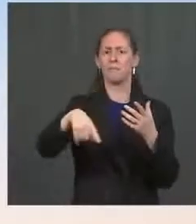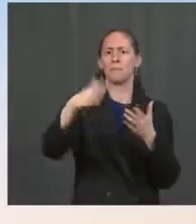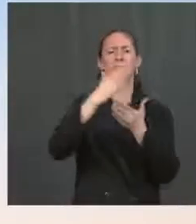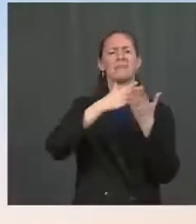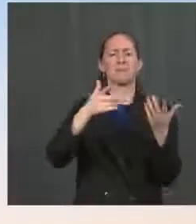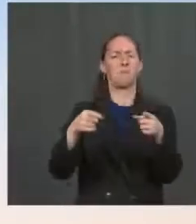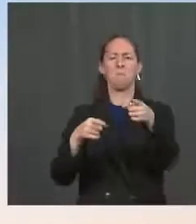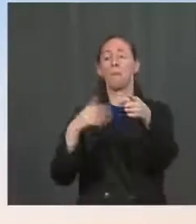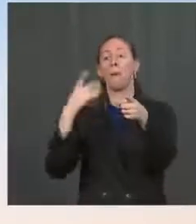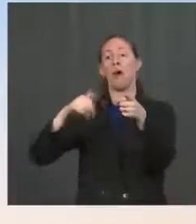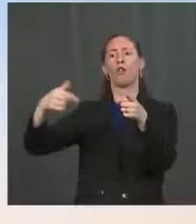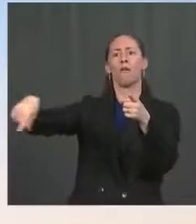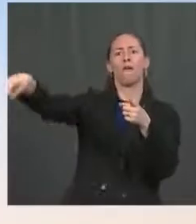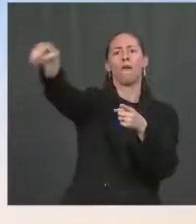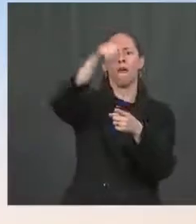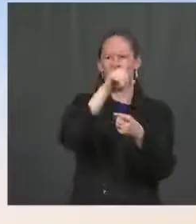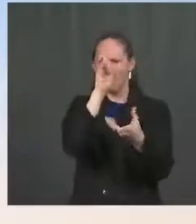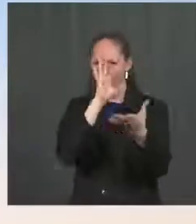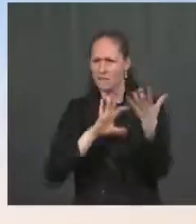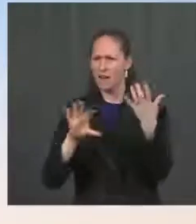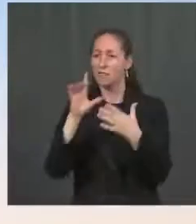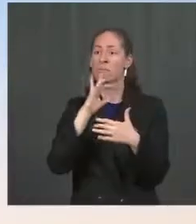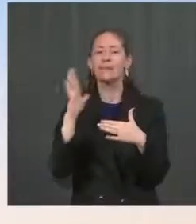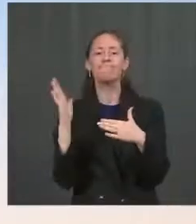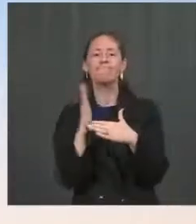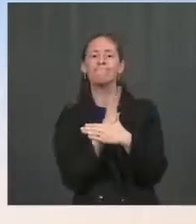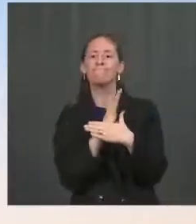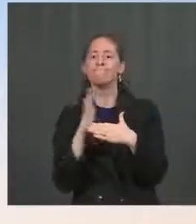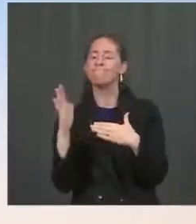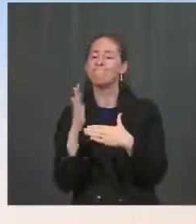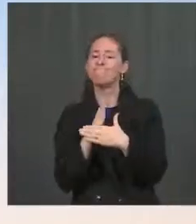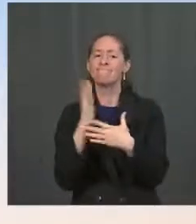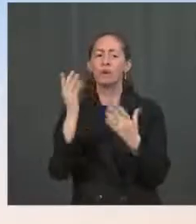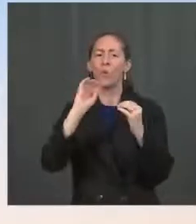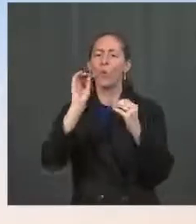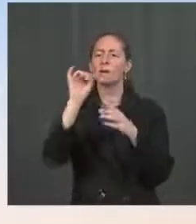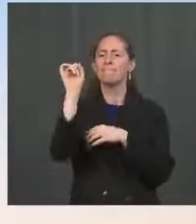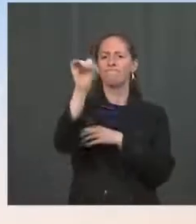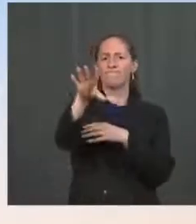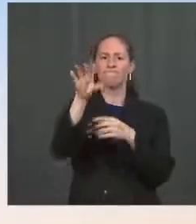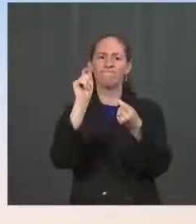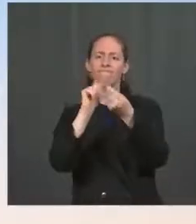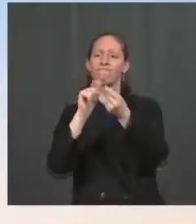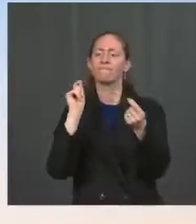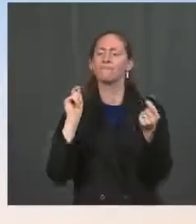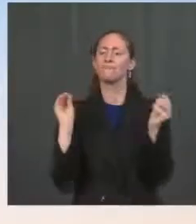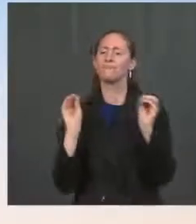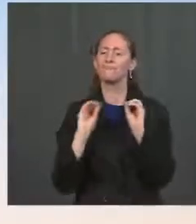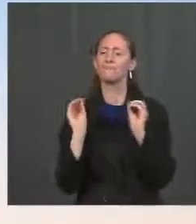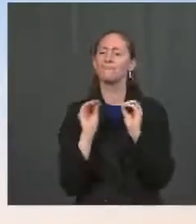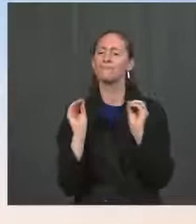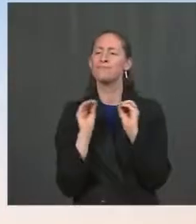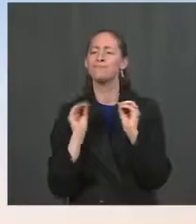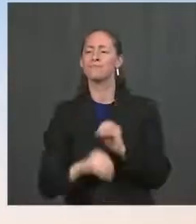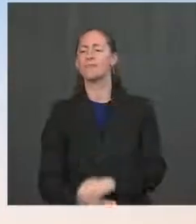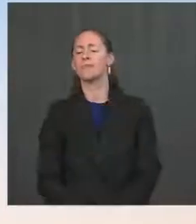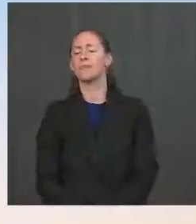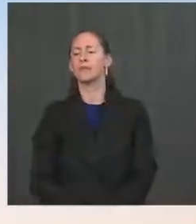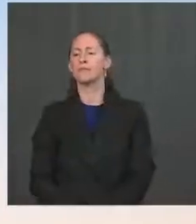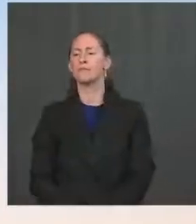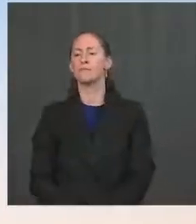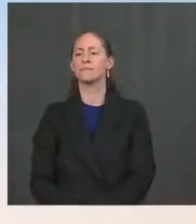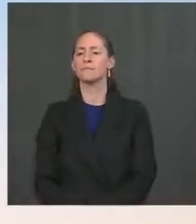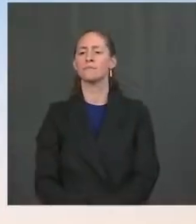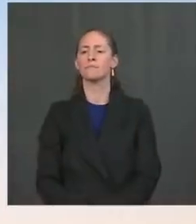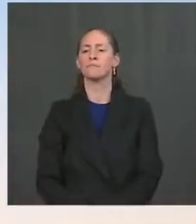number can range. I mean, one of the important pieces of context to understand is that even as we work to get American